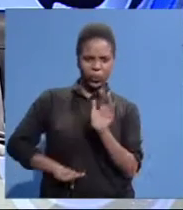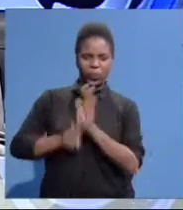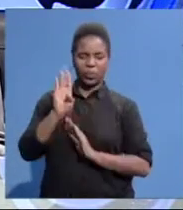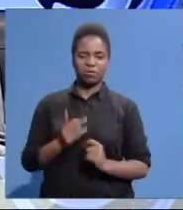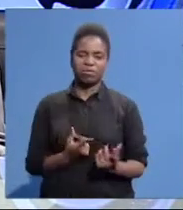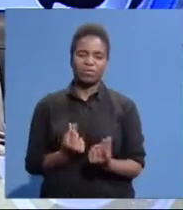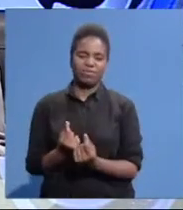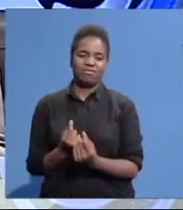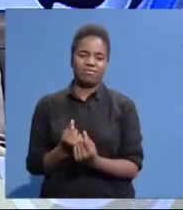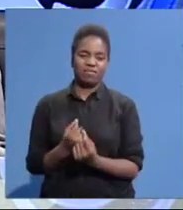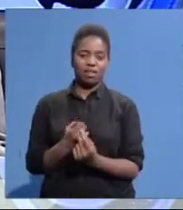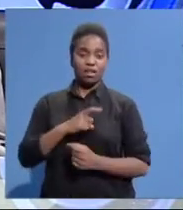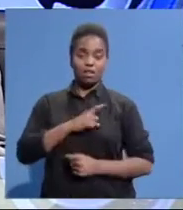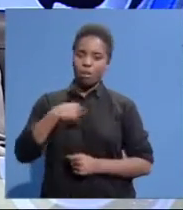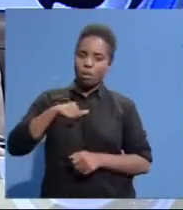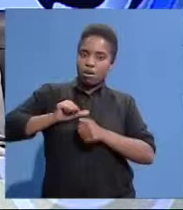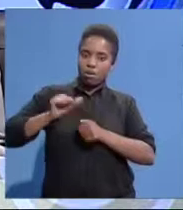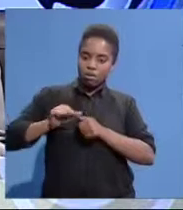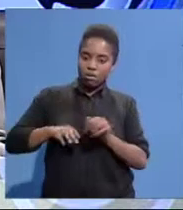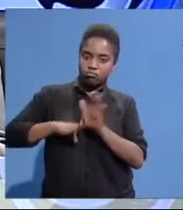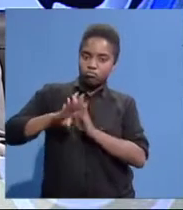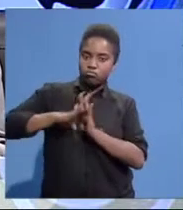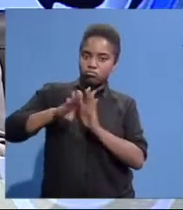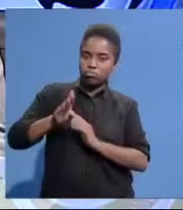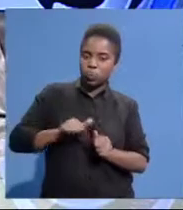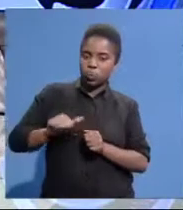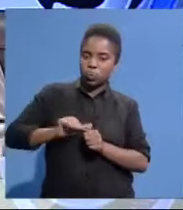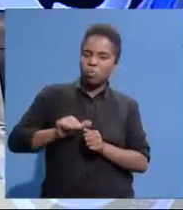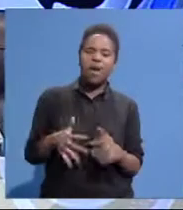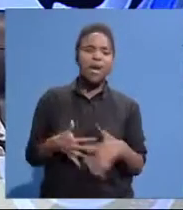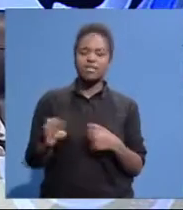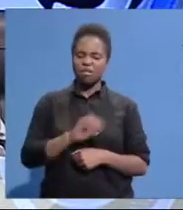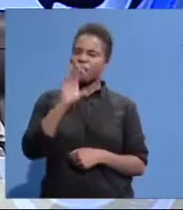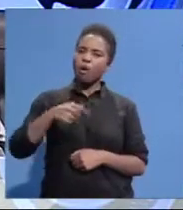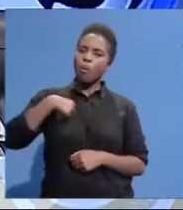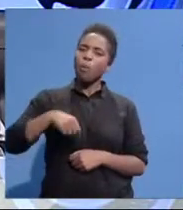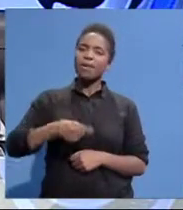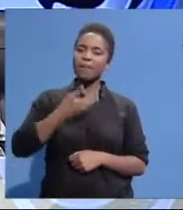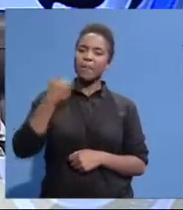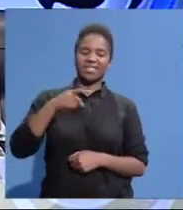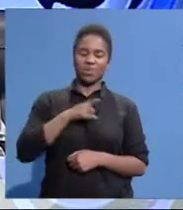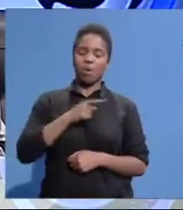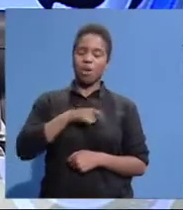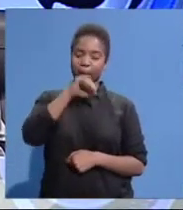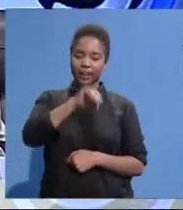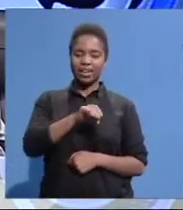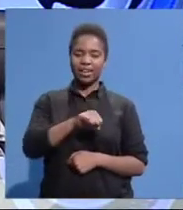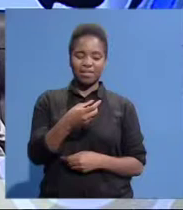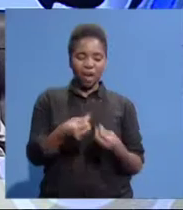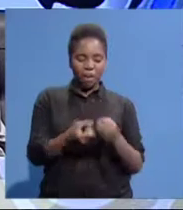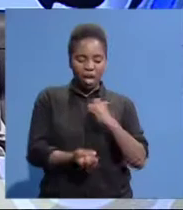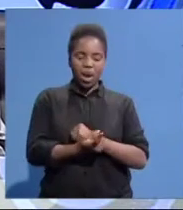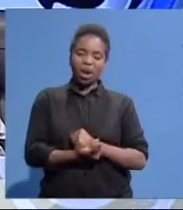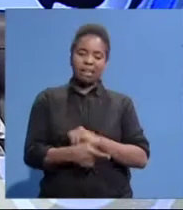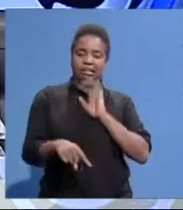we are so driven to be better at being South African, that I think we often are